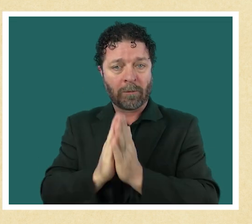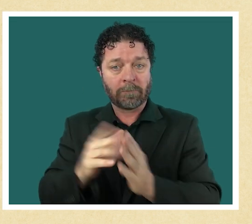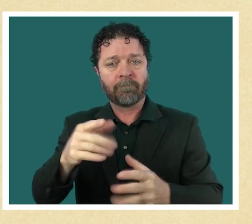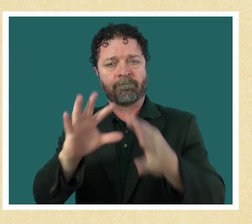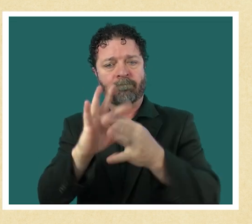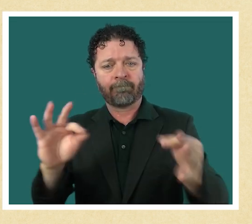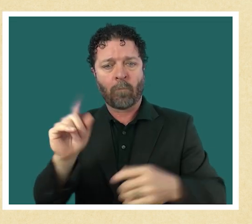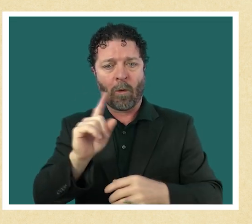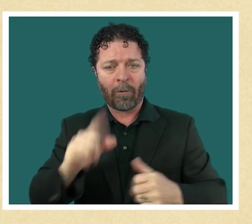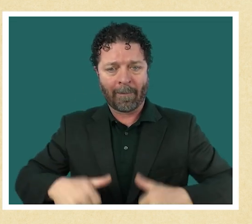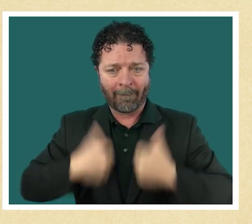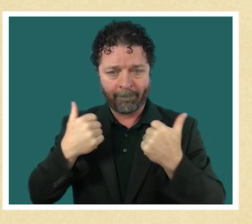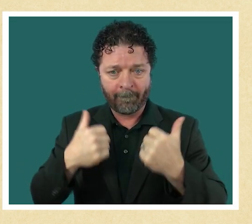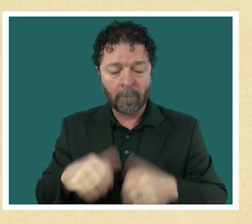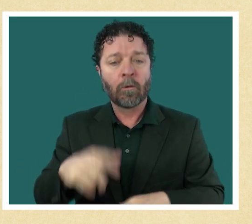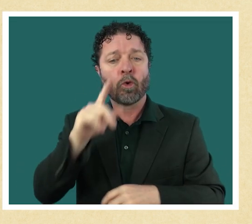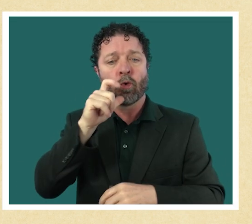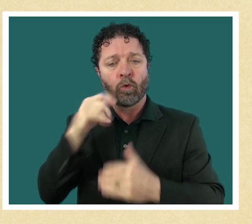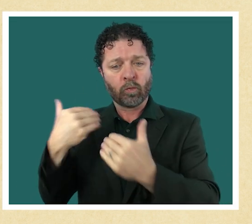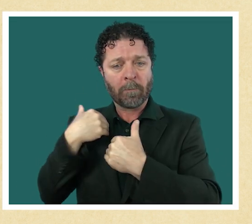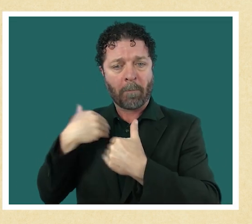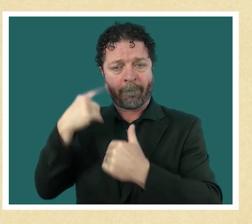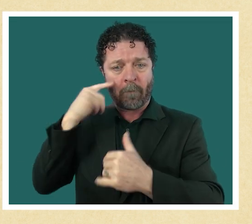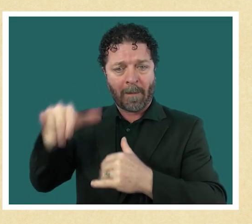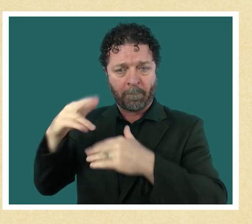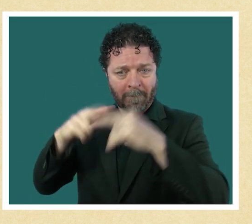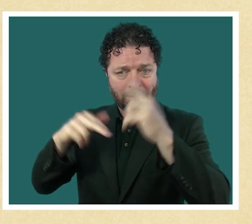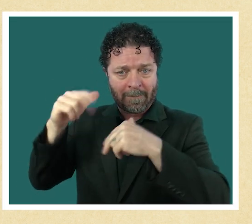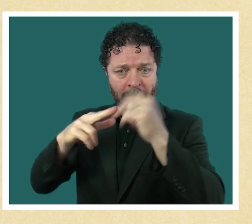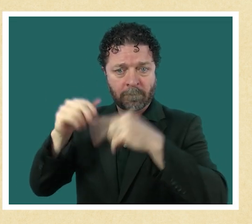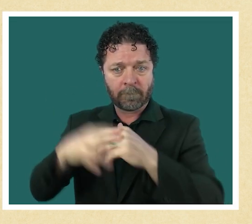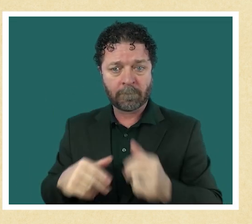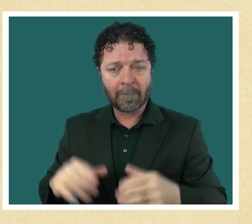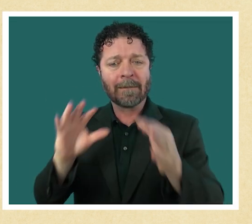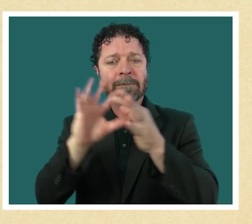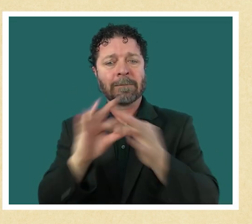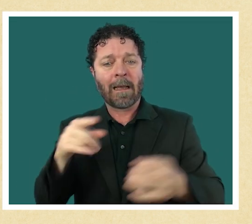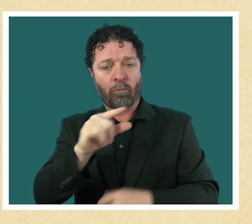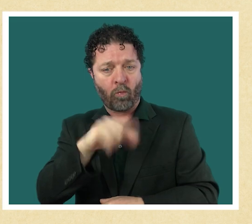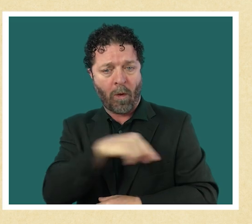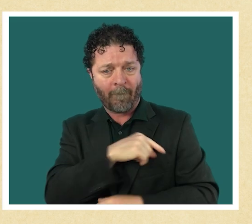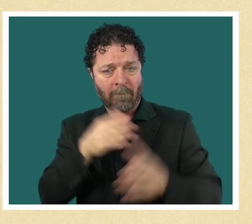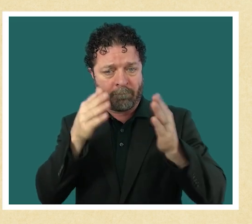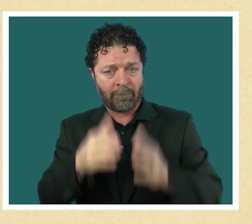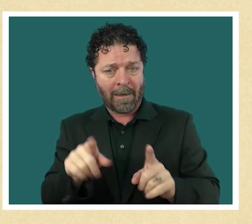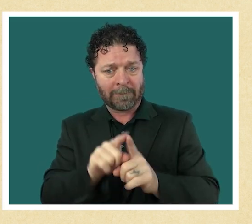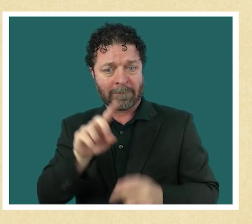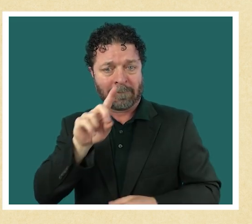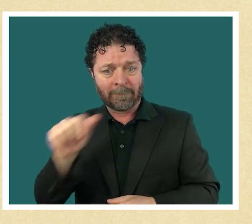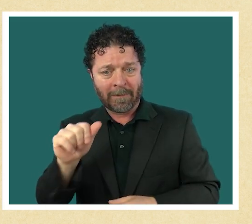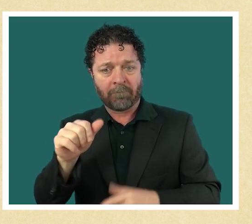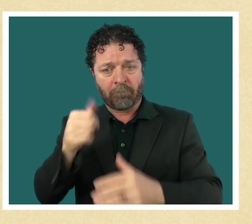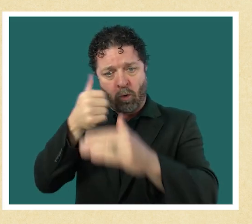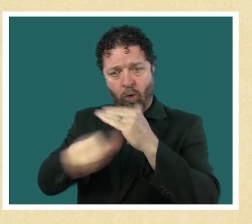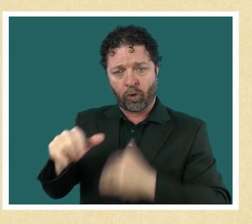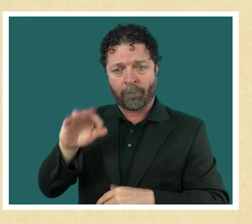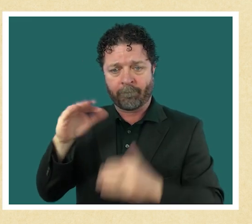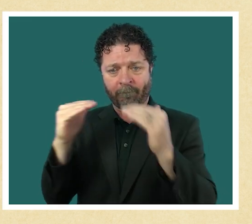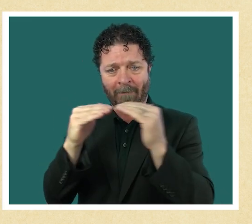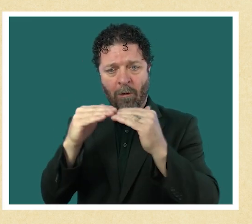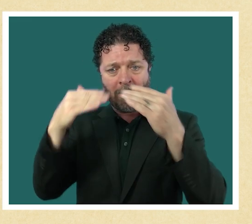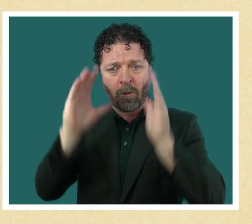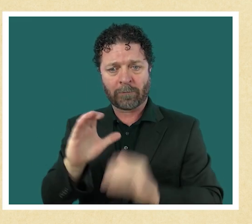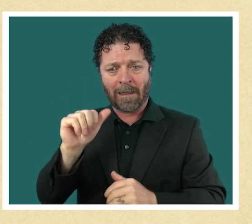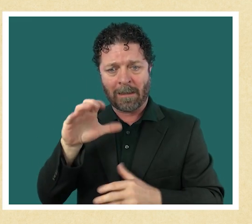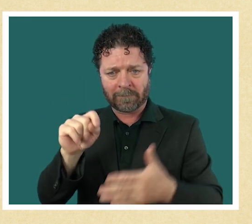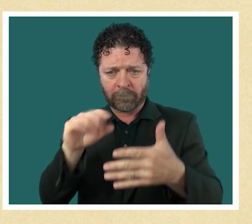building, stating you qualify as a person with a disability as defined by the Fair Housing Act,